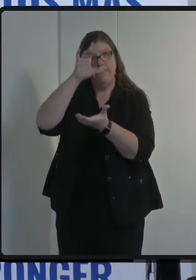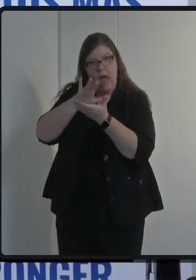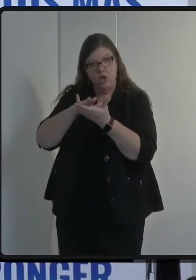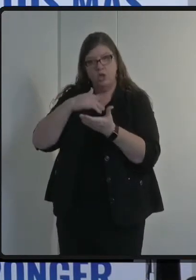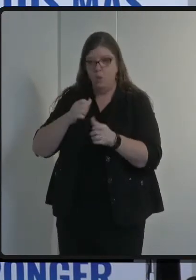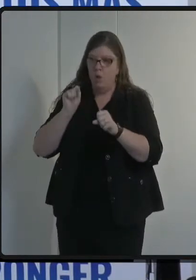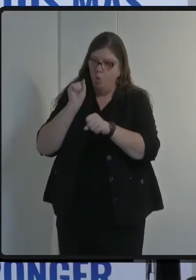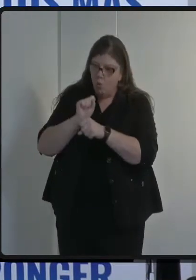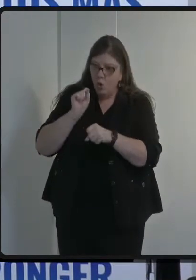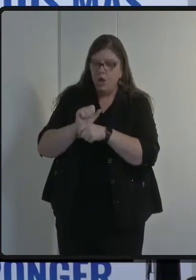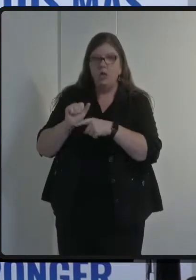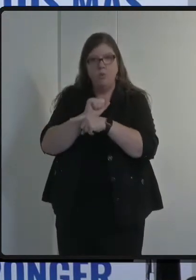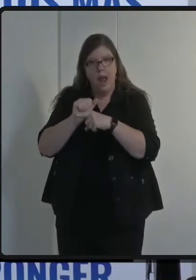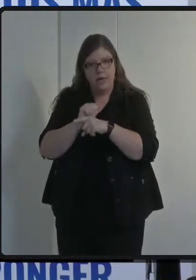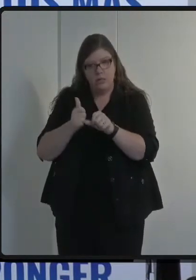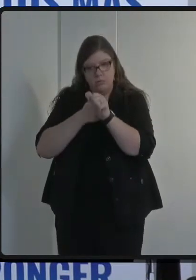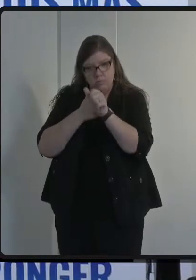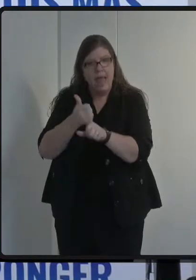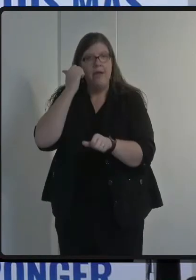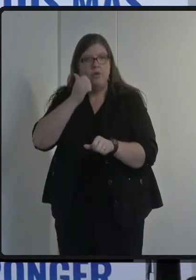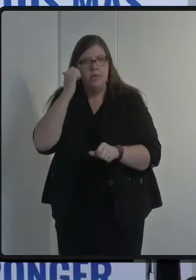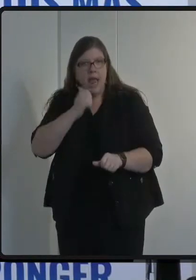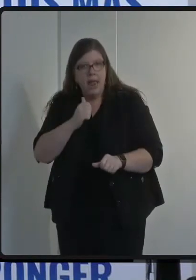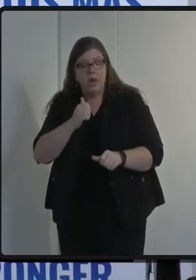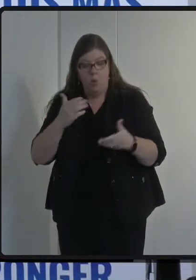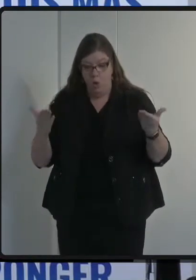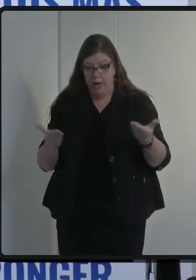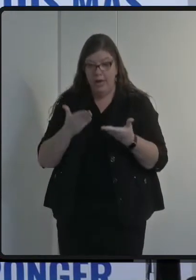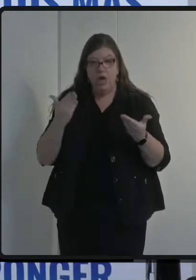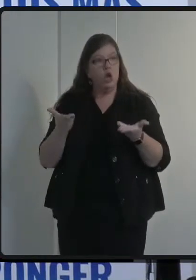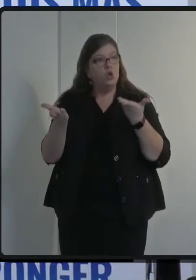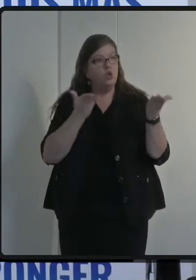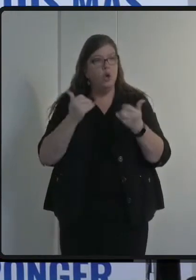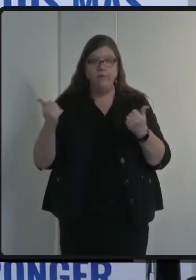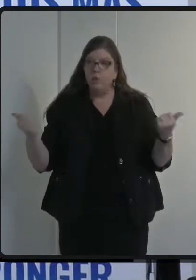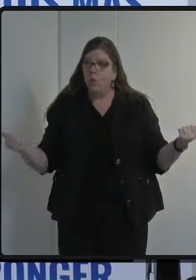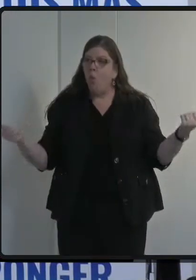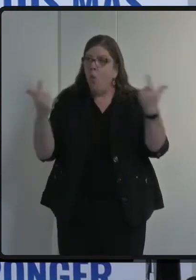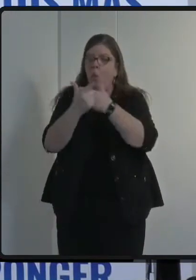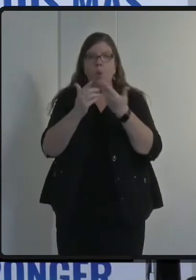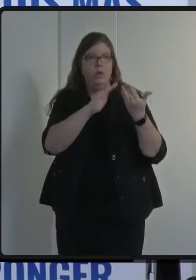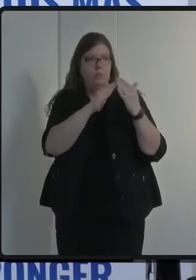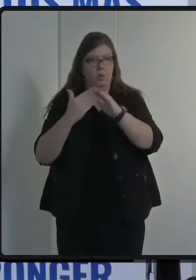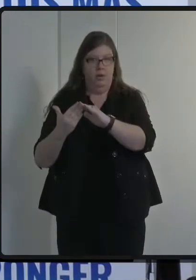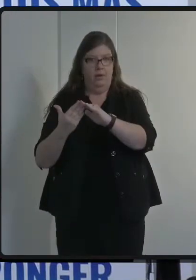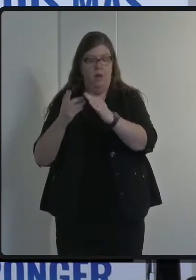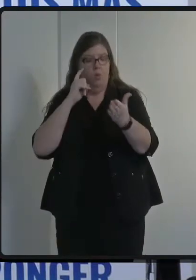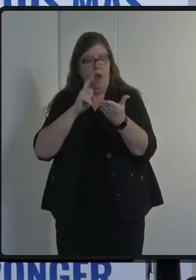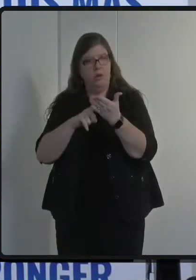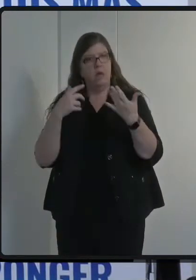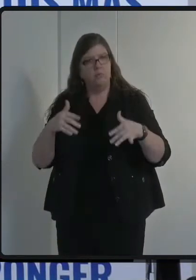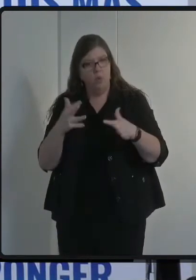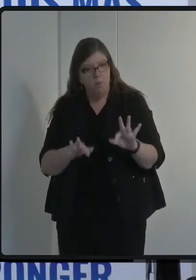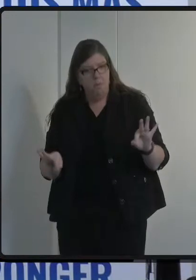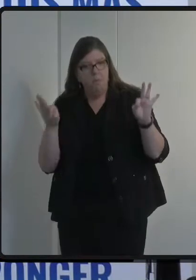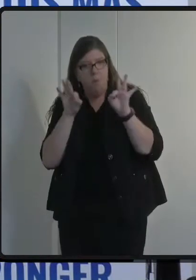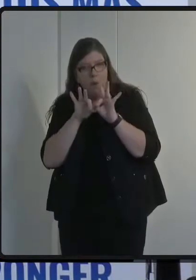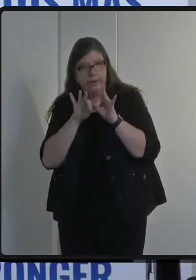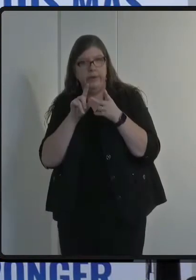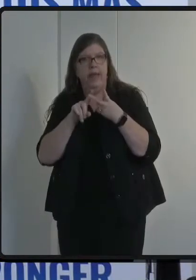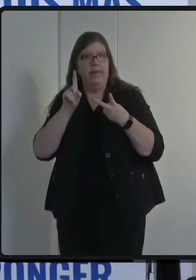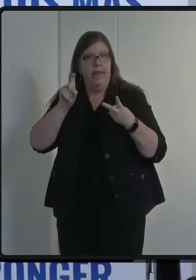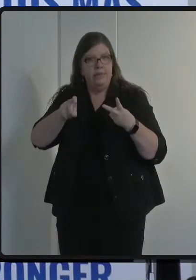and work to practice every day. We are here to serve the whole community and recognize the importance and